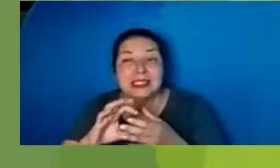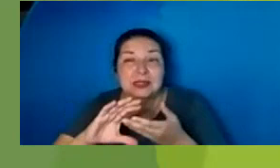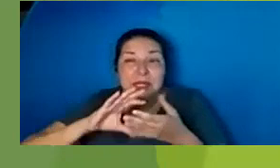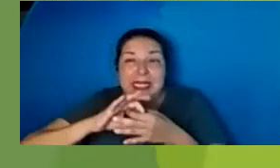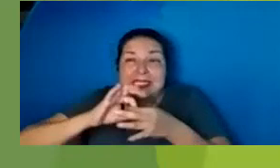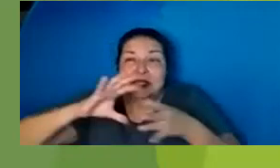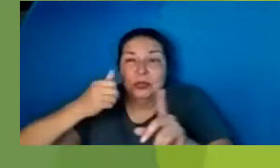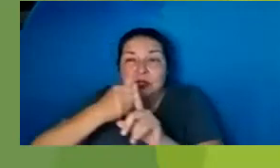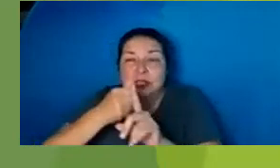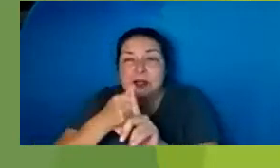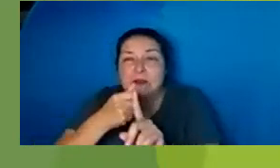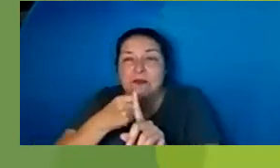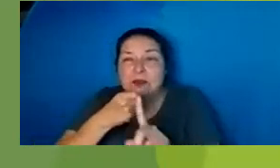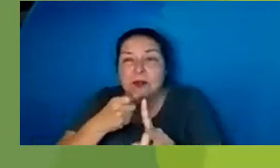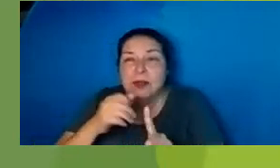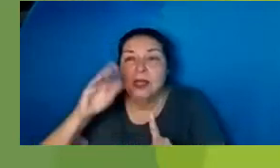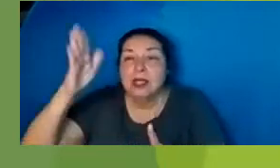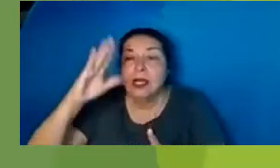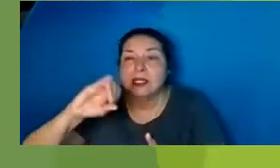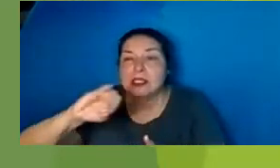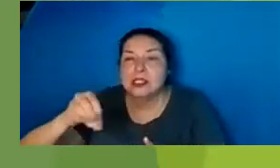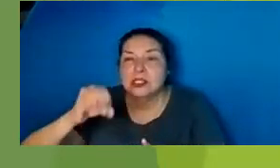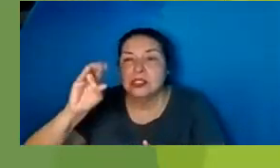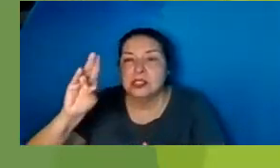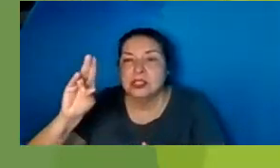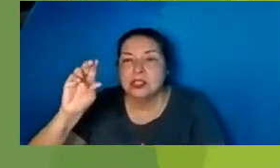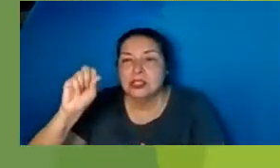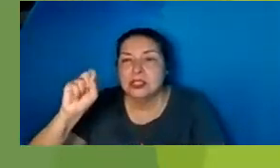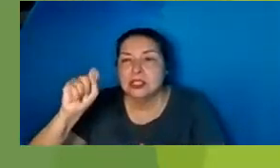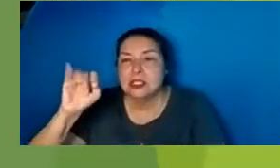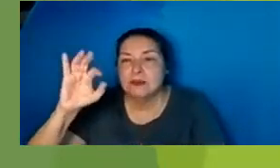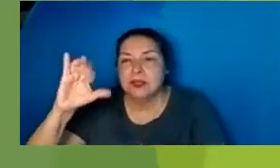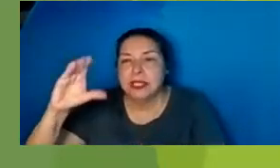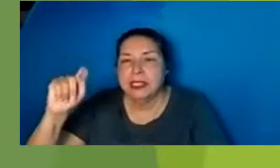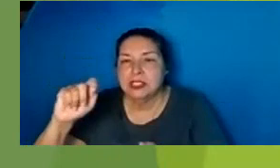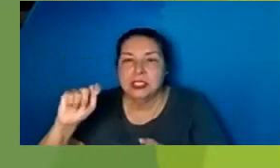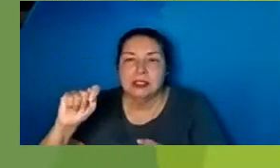by his grace as a gift through the redemption that is in Christ Jesus.